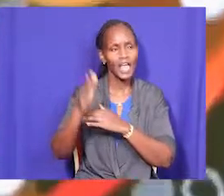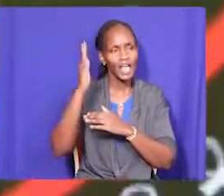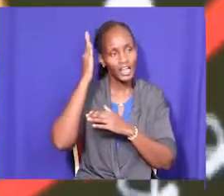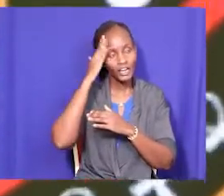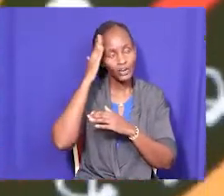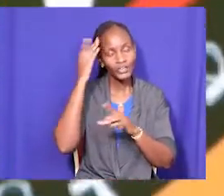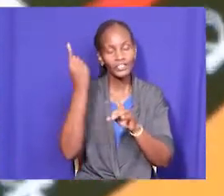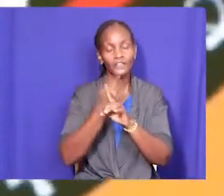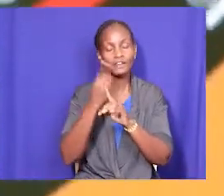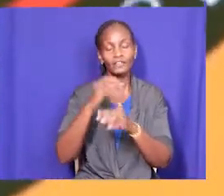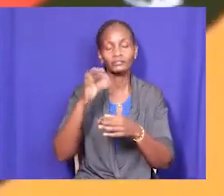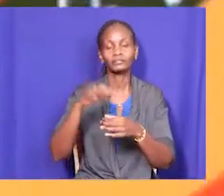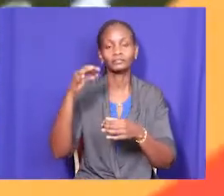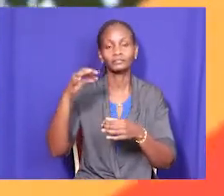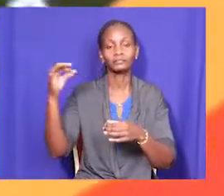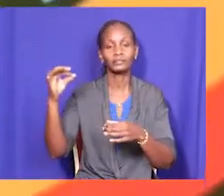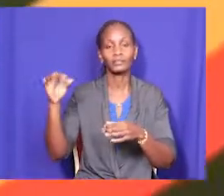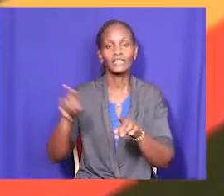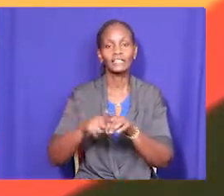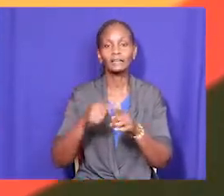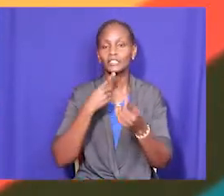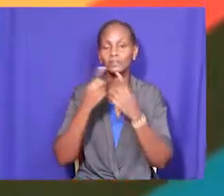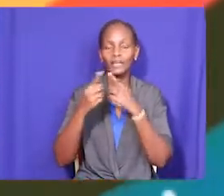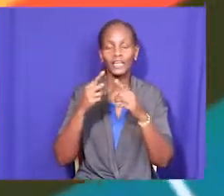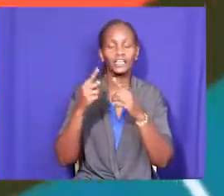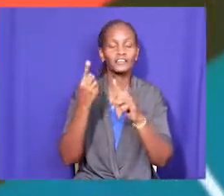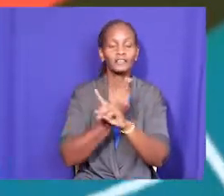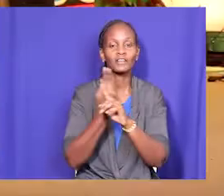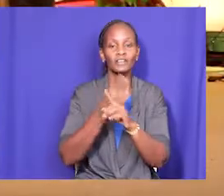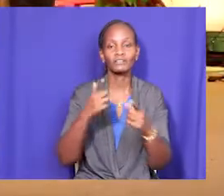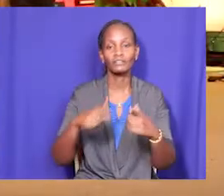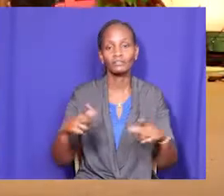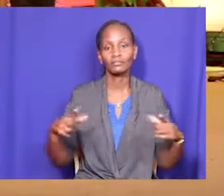too, speaking in tongues and